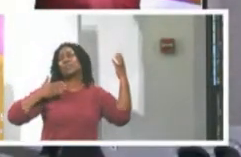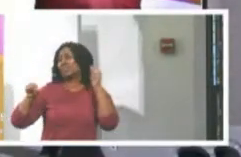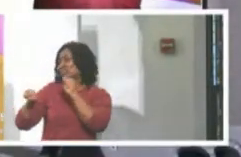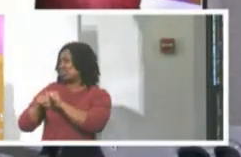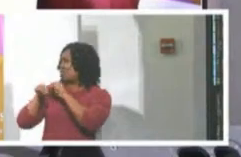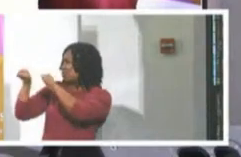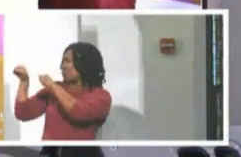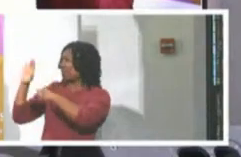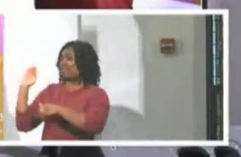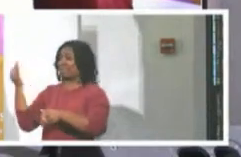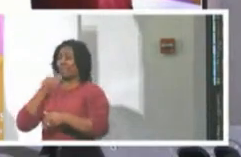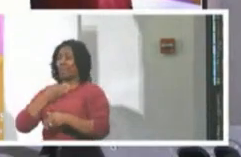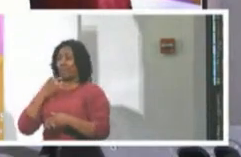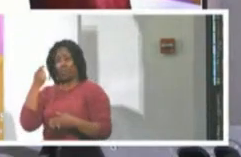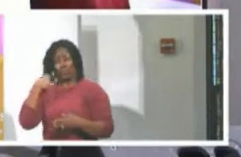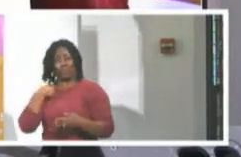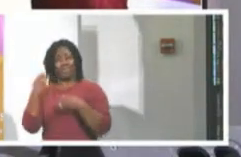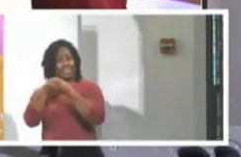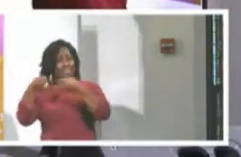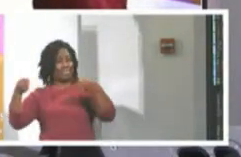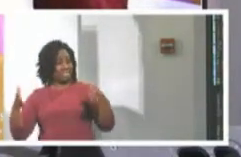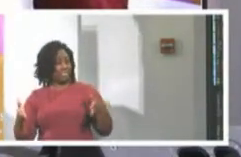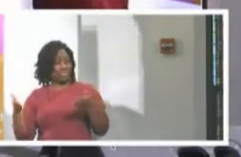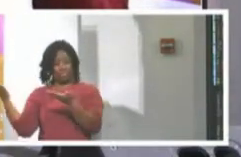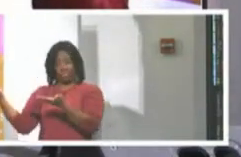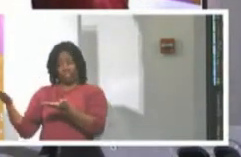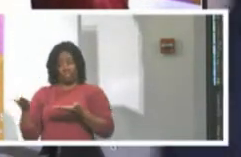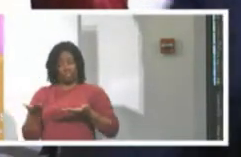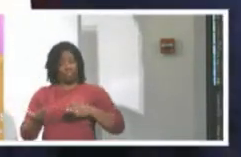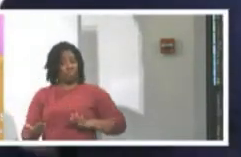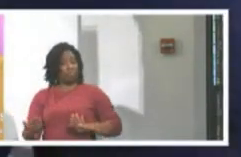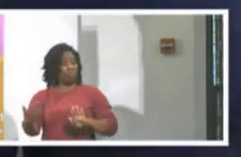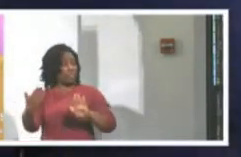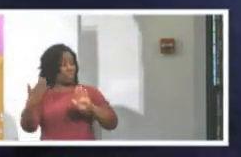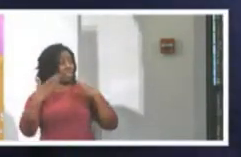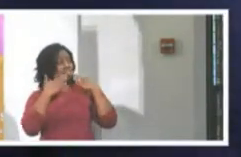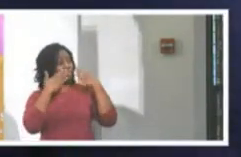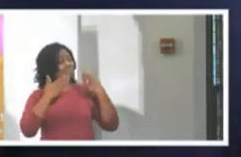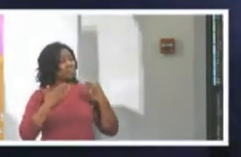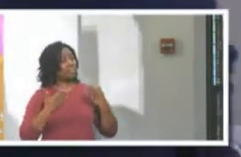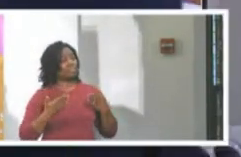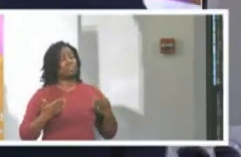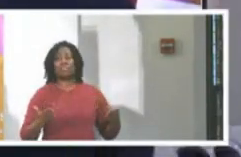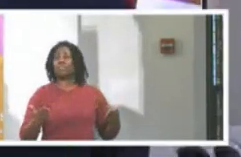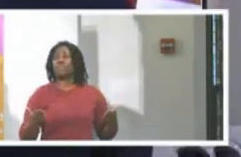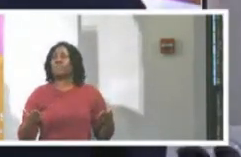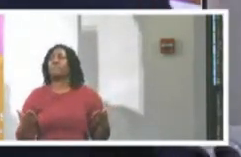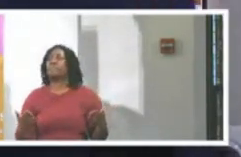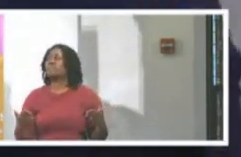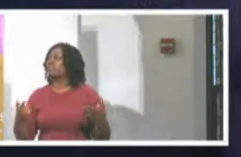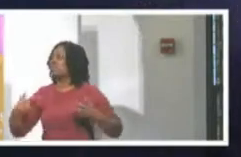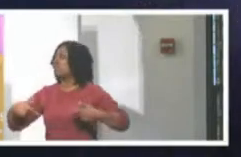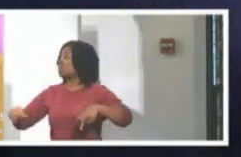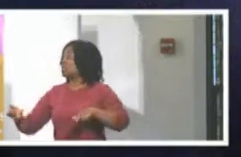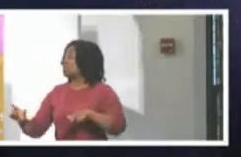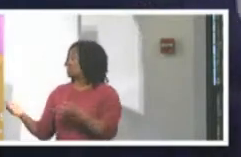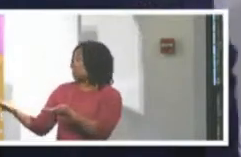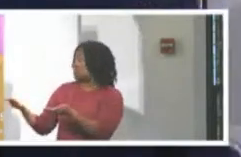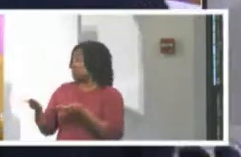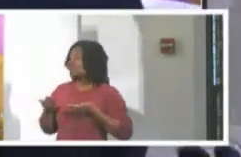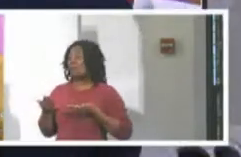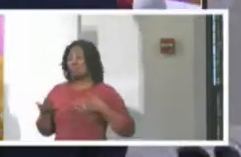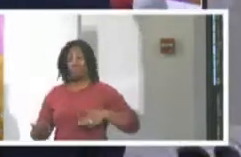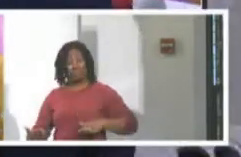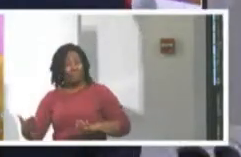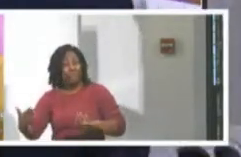our salvation. Let us come before his presence with thanksgiving. Let us come before his